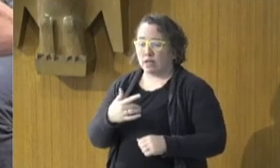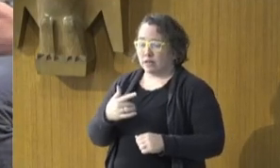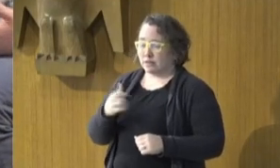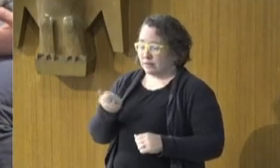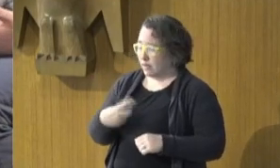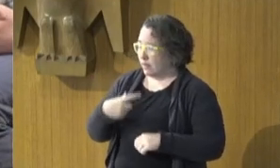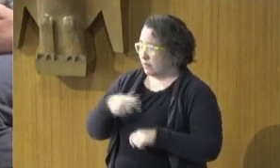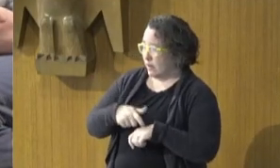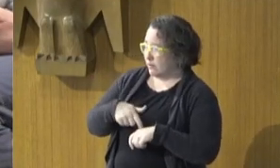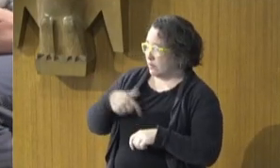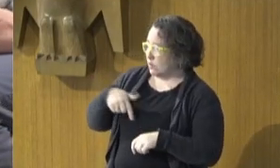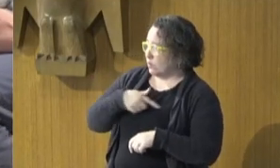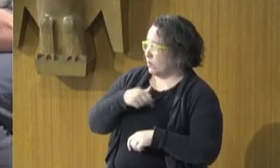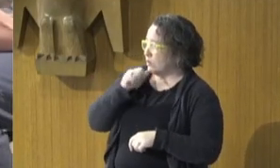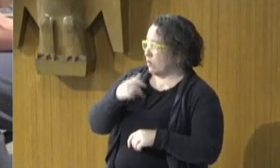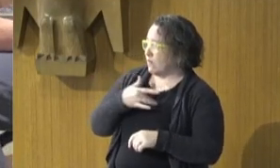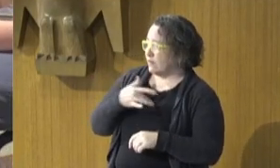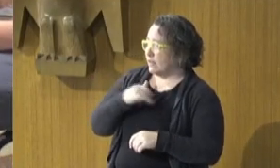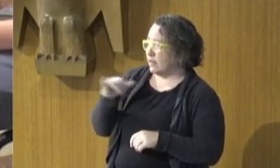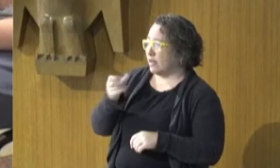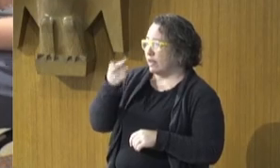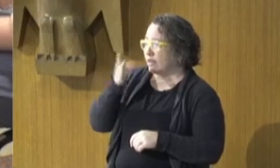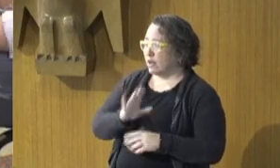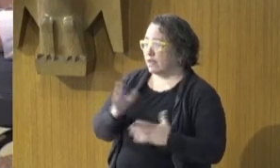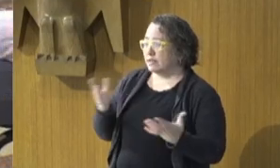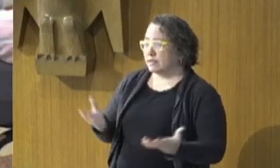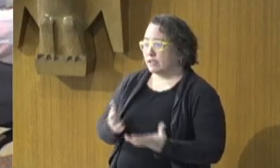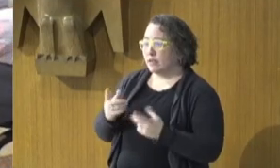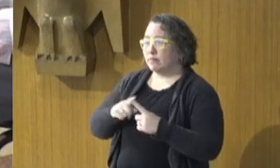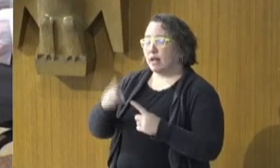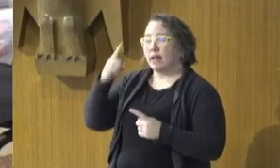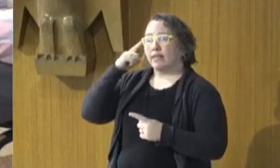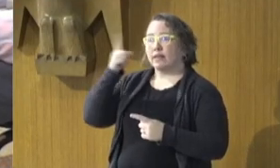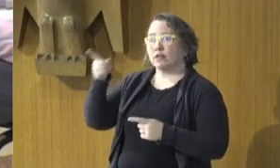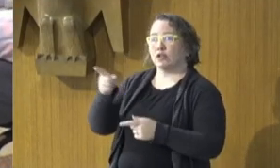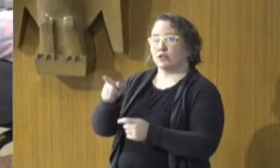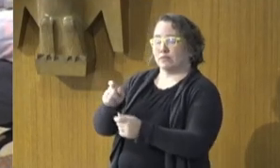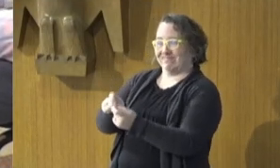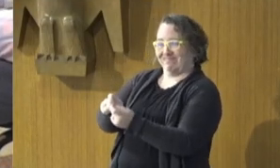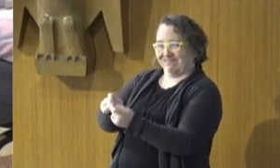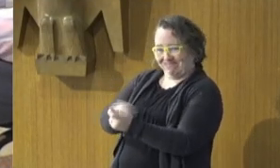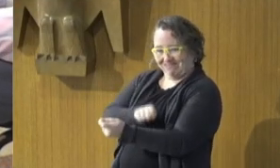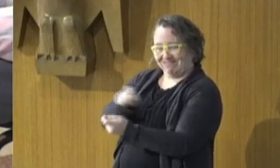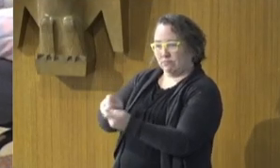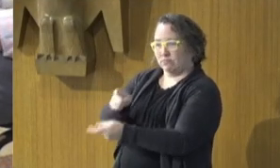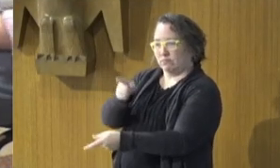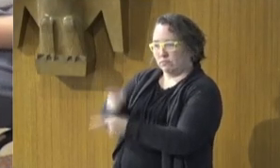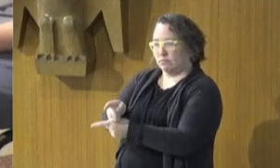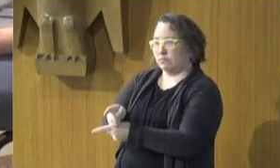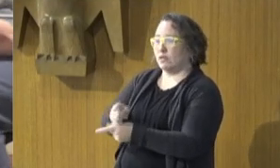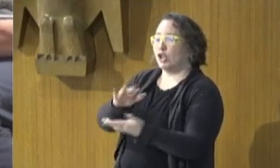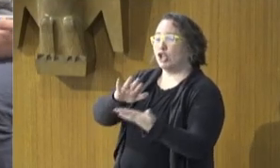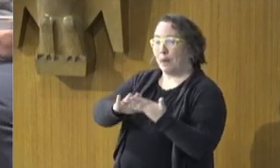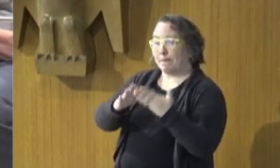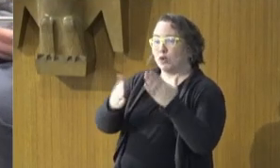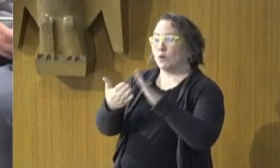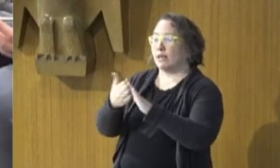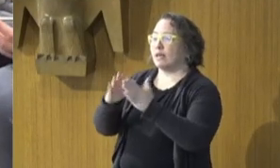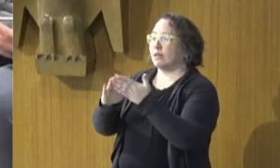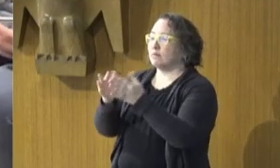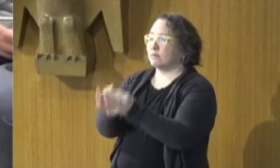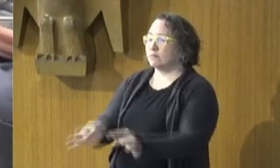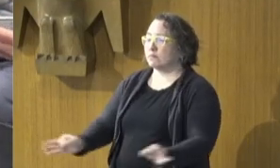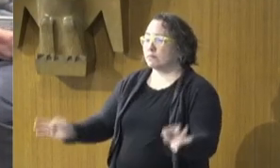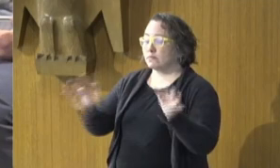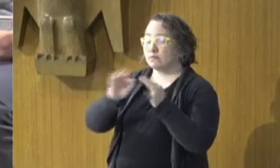true, or that we feel God's presence. I think you're spot on that community is the place where we can actually feel God. Community is also very